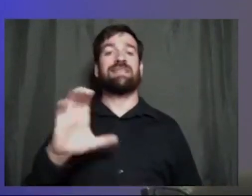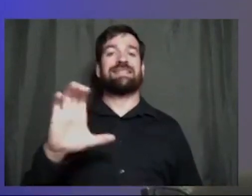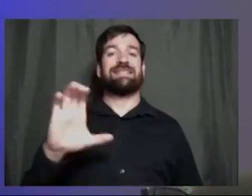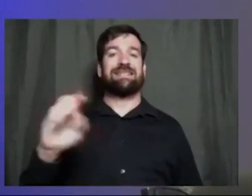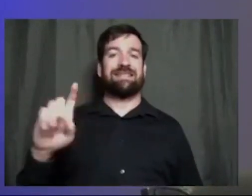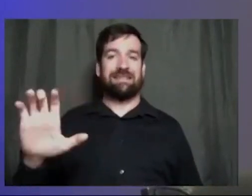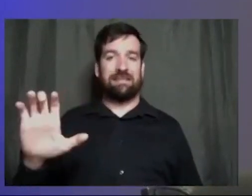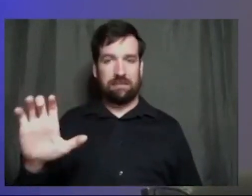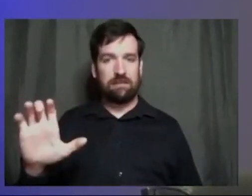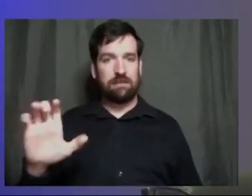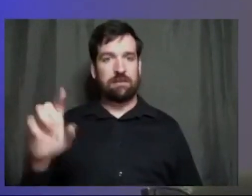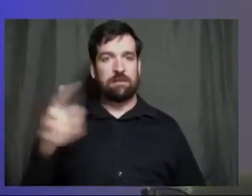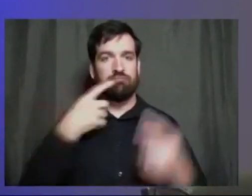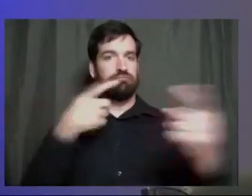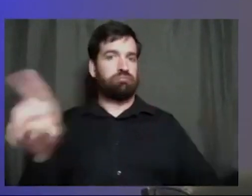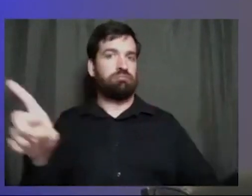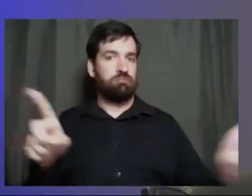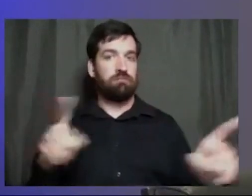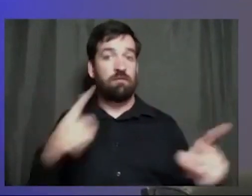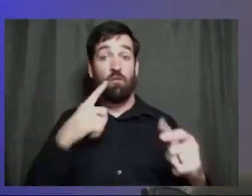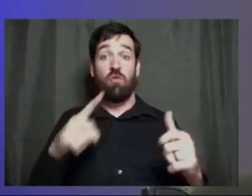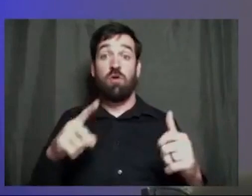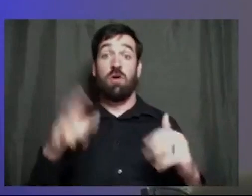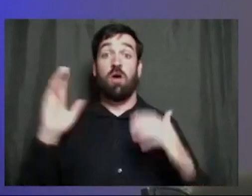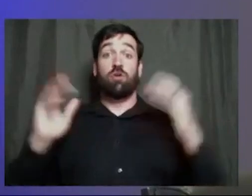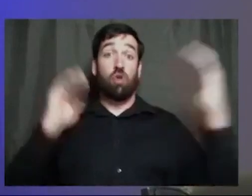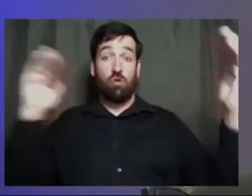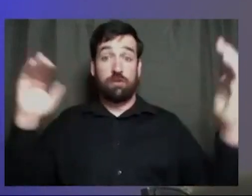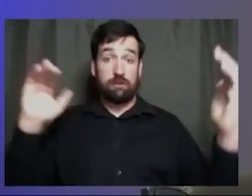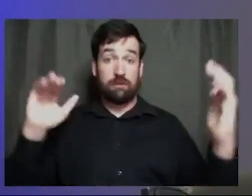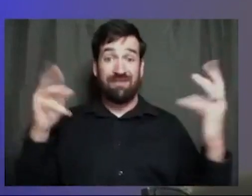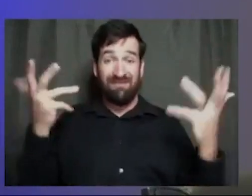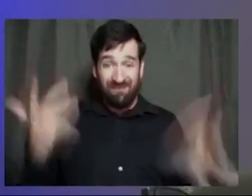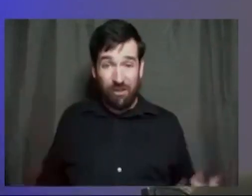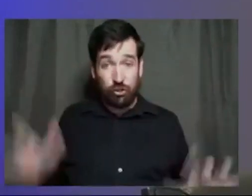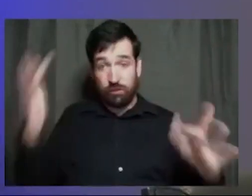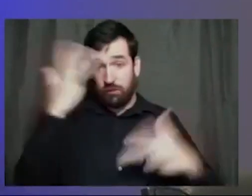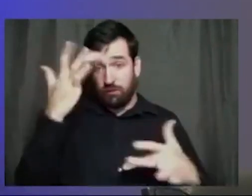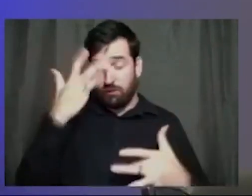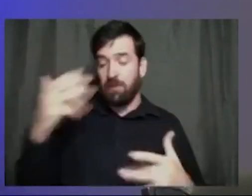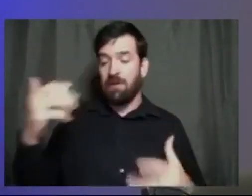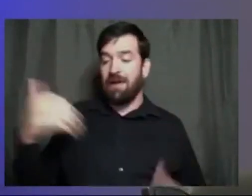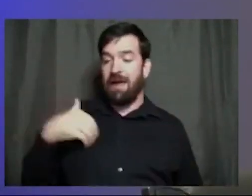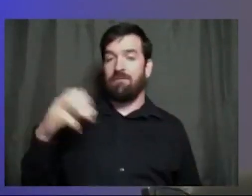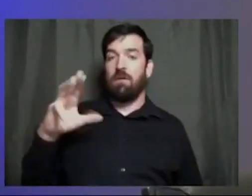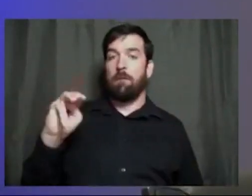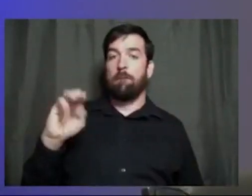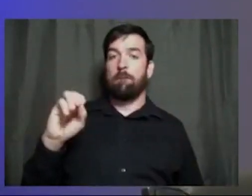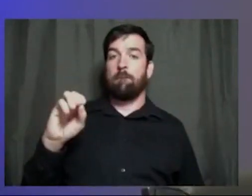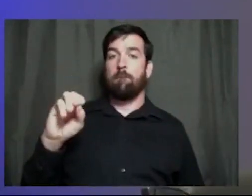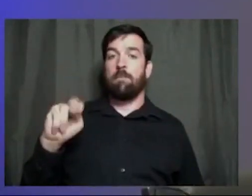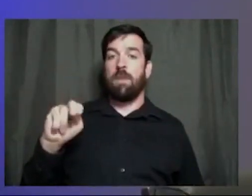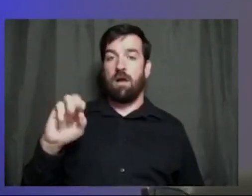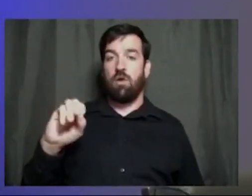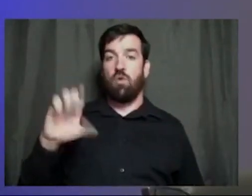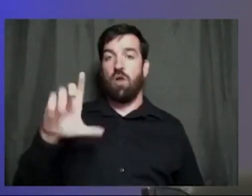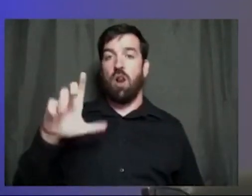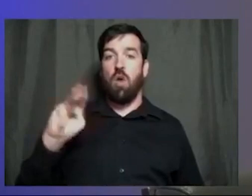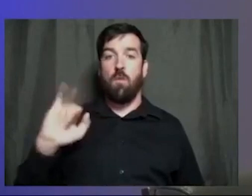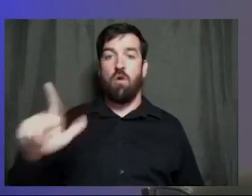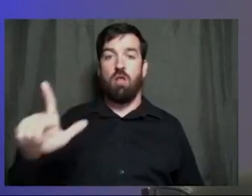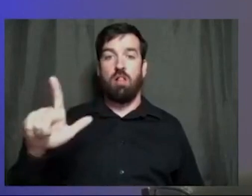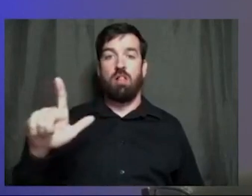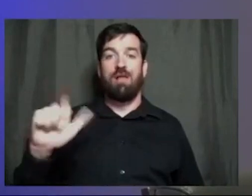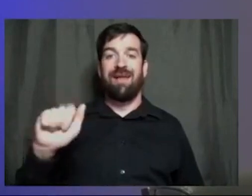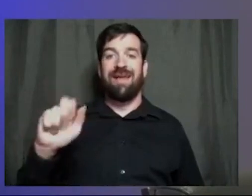of came out with was that for adults who had coronavirus who got monoclonal antibody, they needed to wait 90 days to get the vaccine. So 3